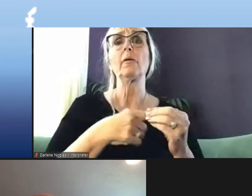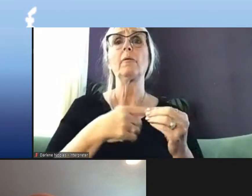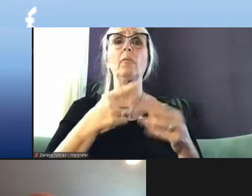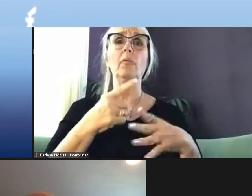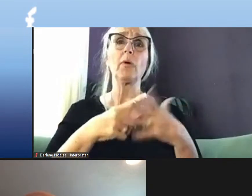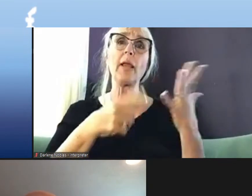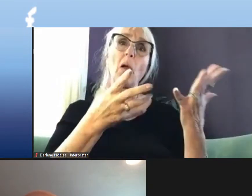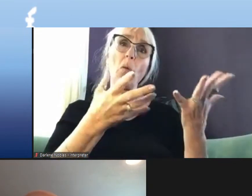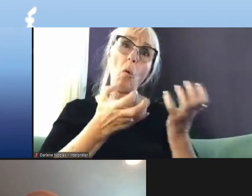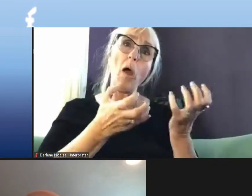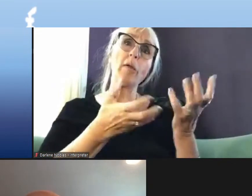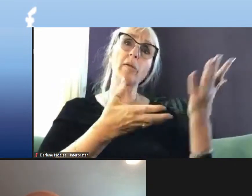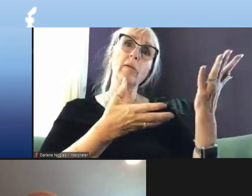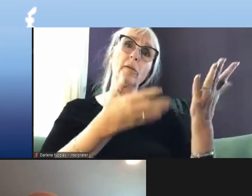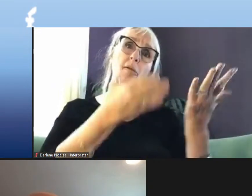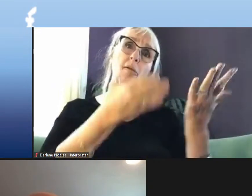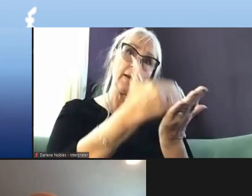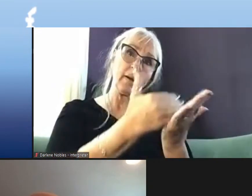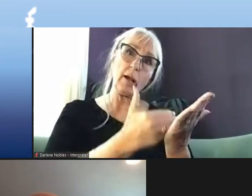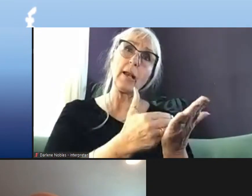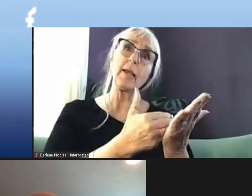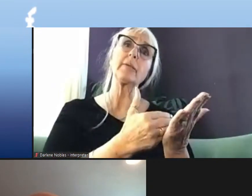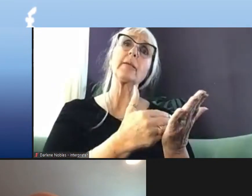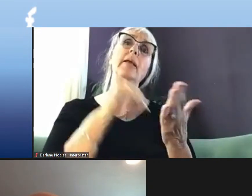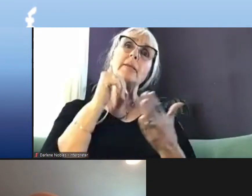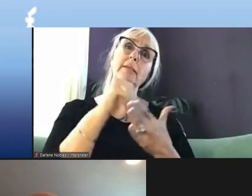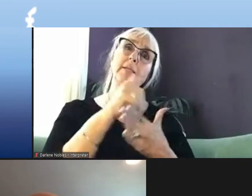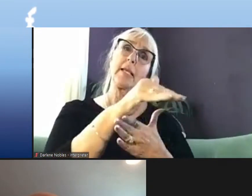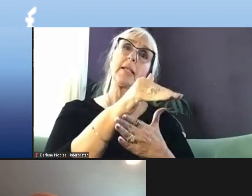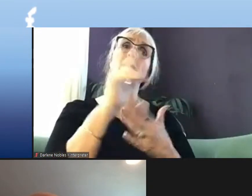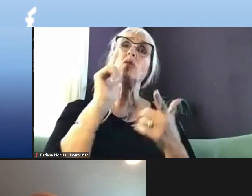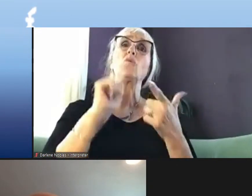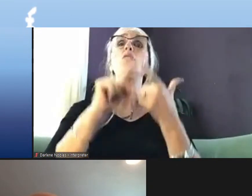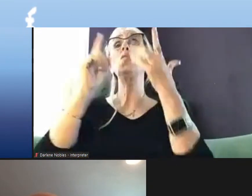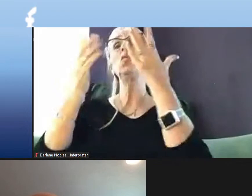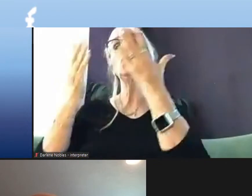it on a list and send it to the consultant,